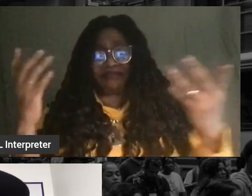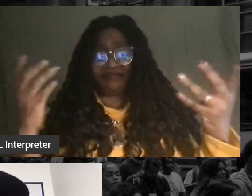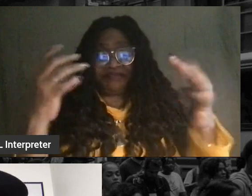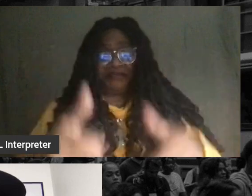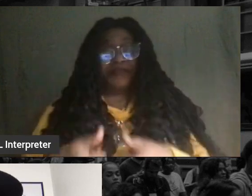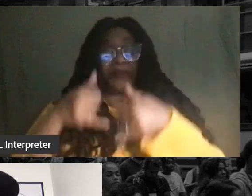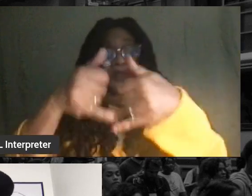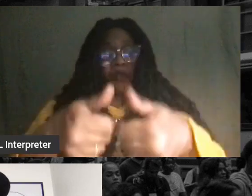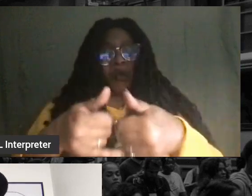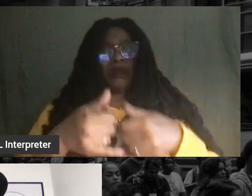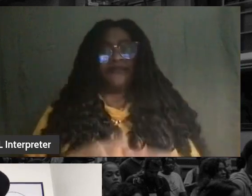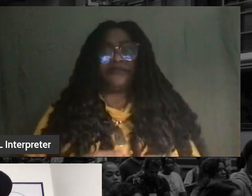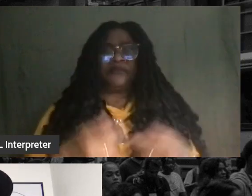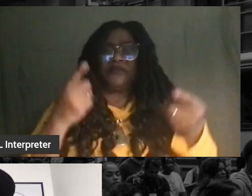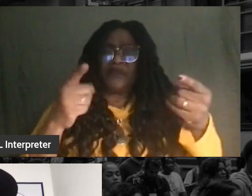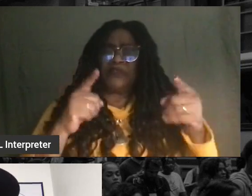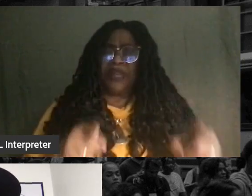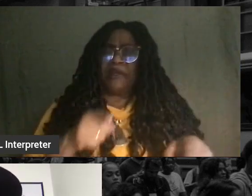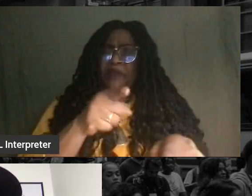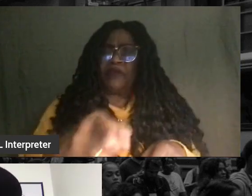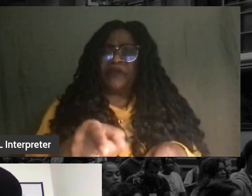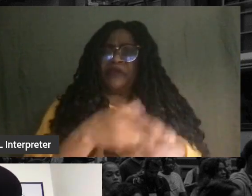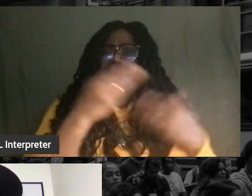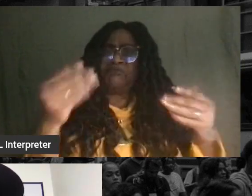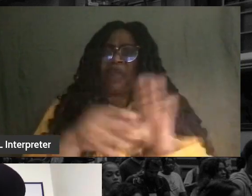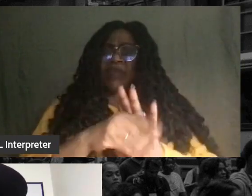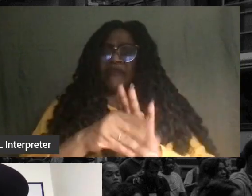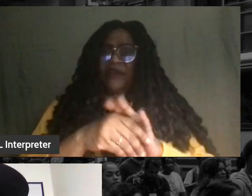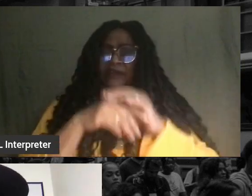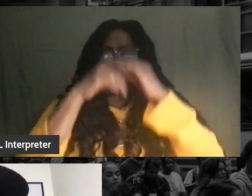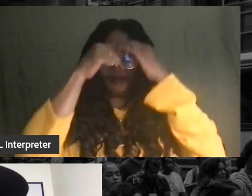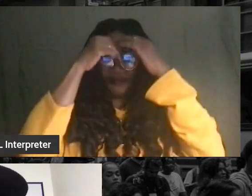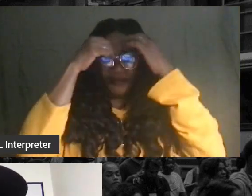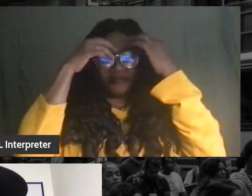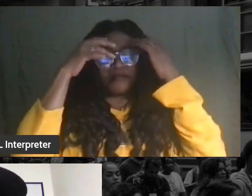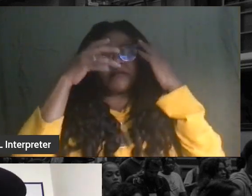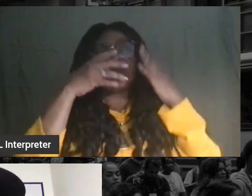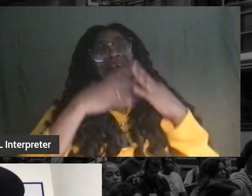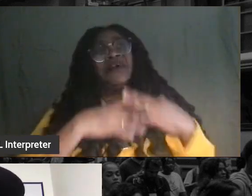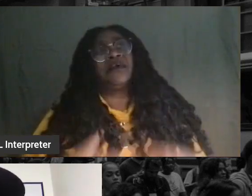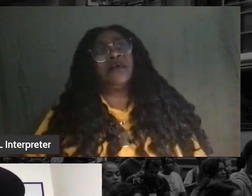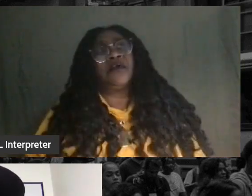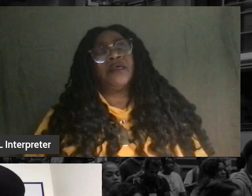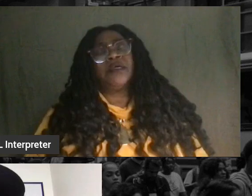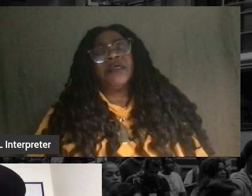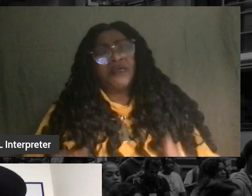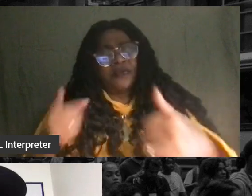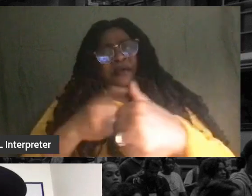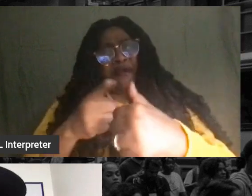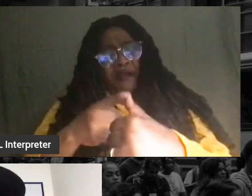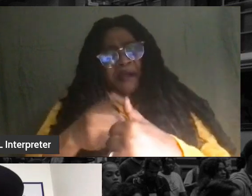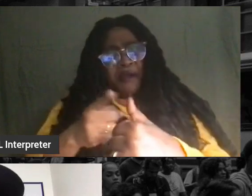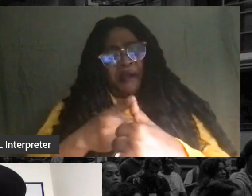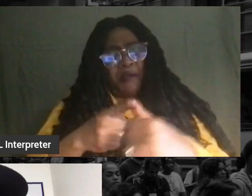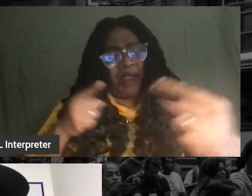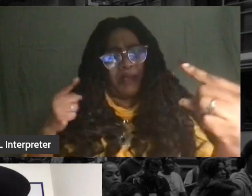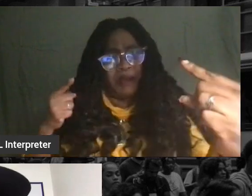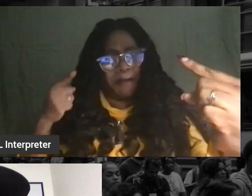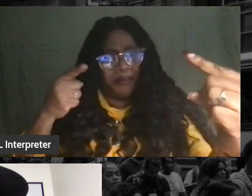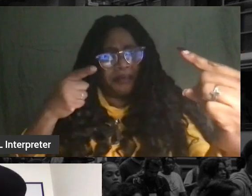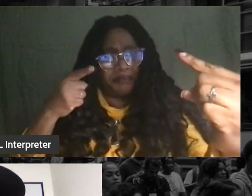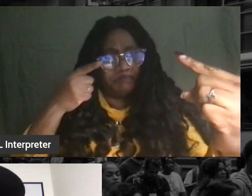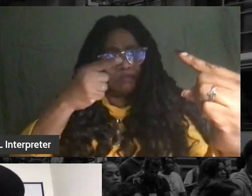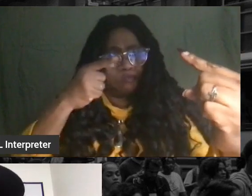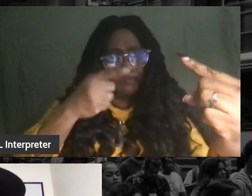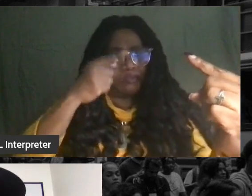you and your film? My primary goal for Shape Up was to spark an open dialogue in my global